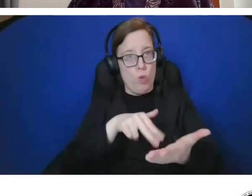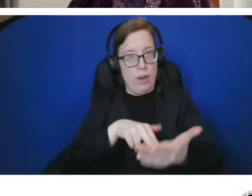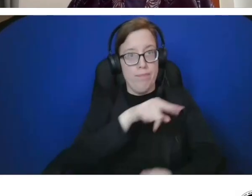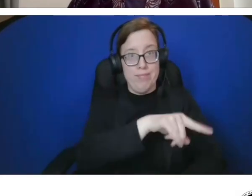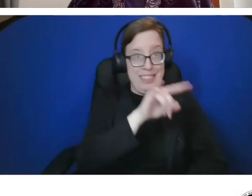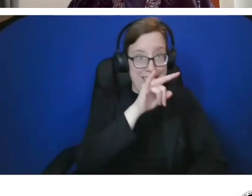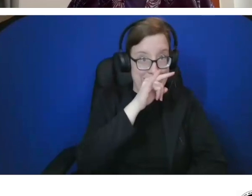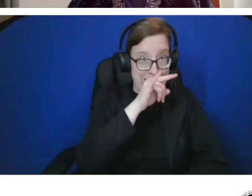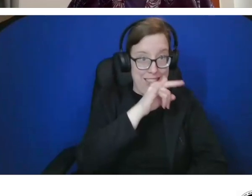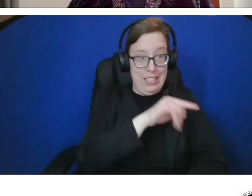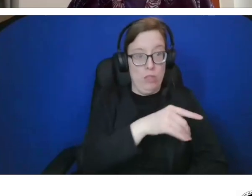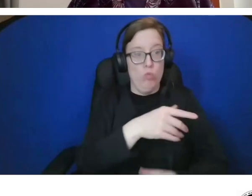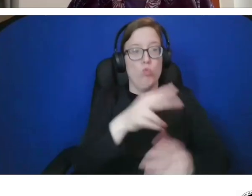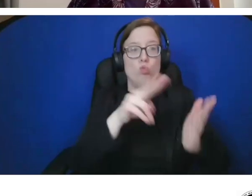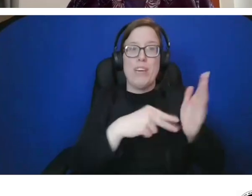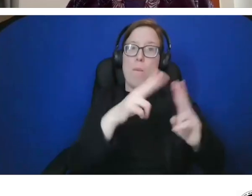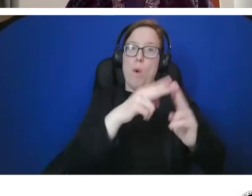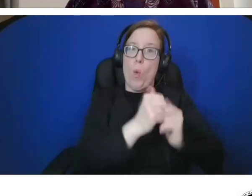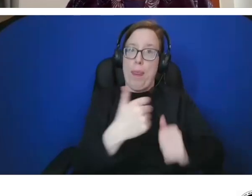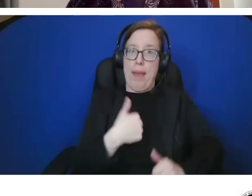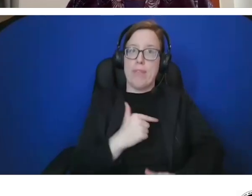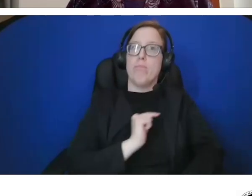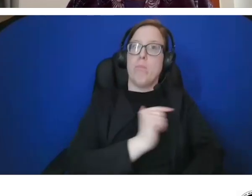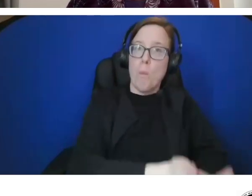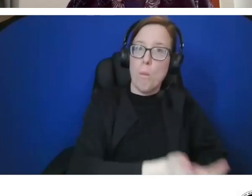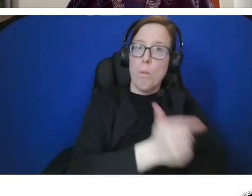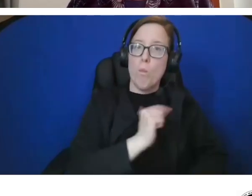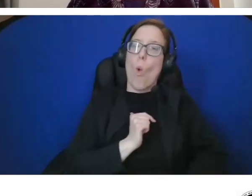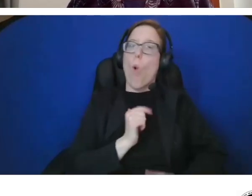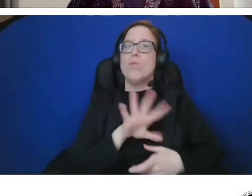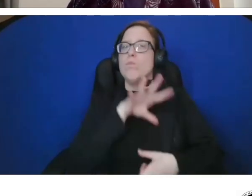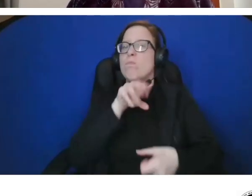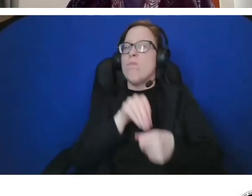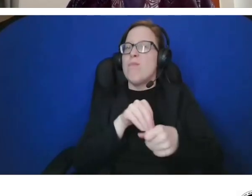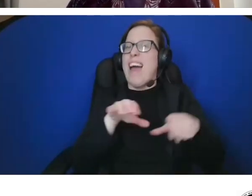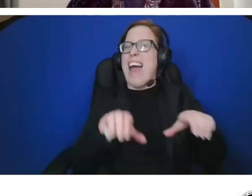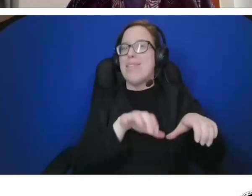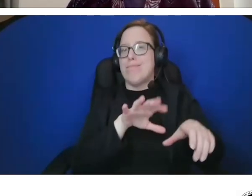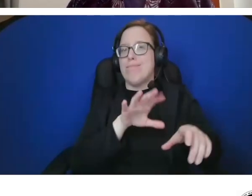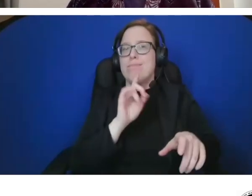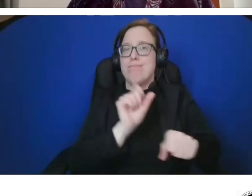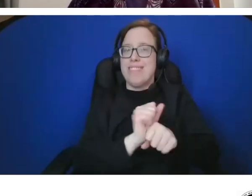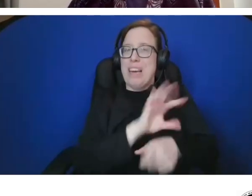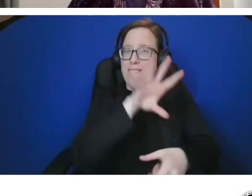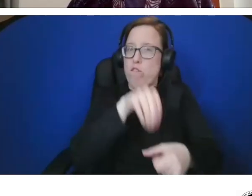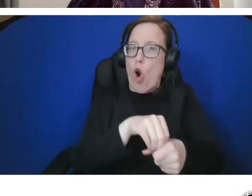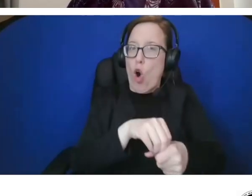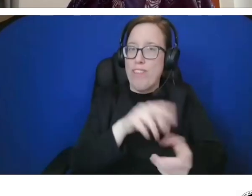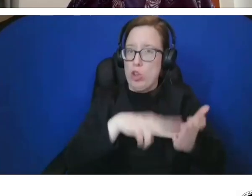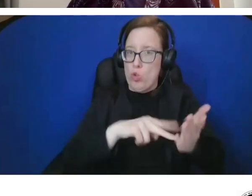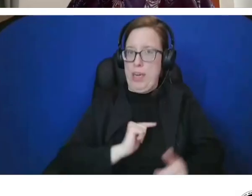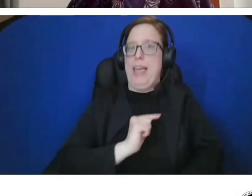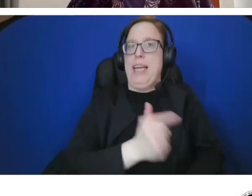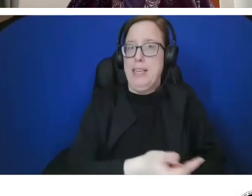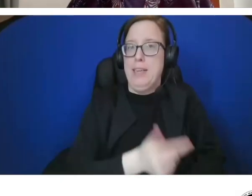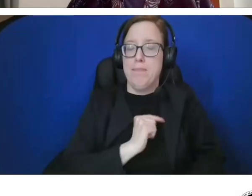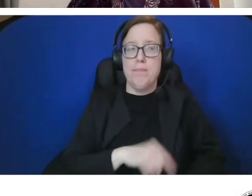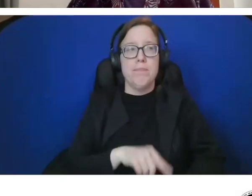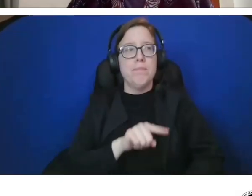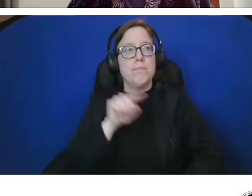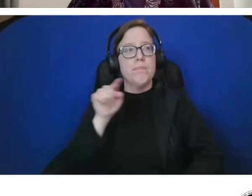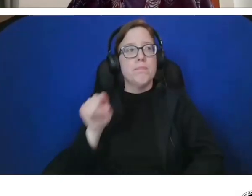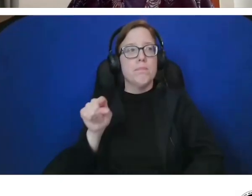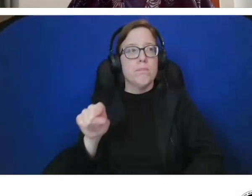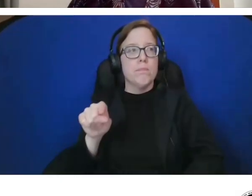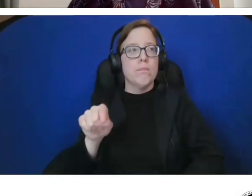the kids are reading partners with us or have some kind of active role. And you might look at some of the information